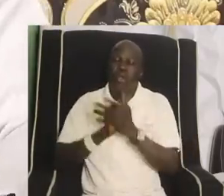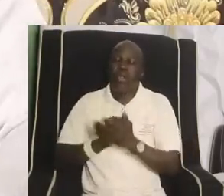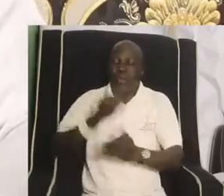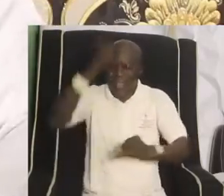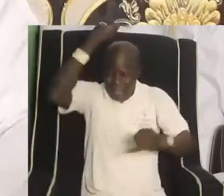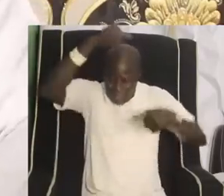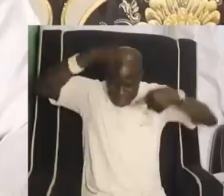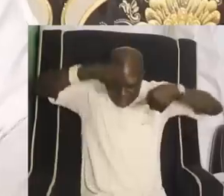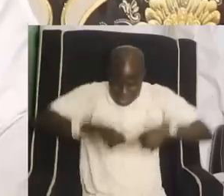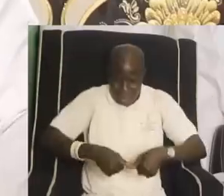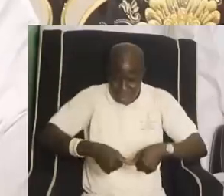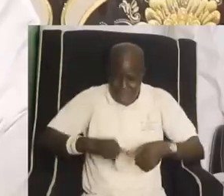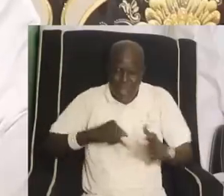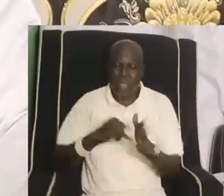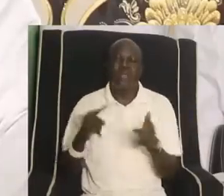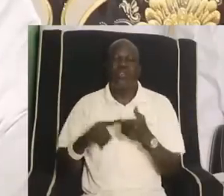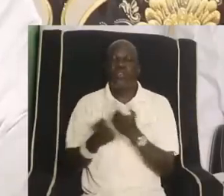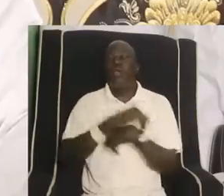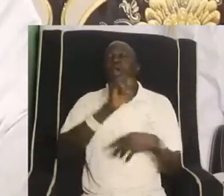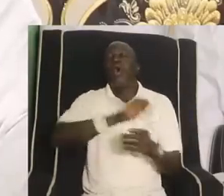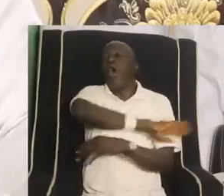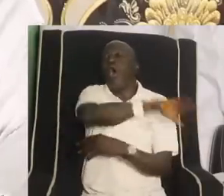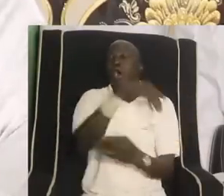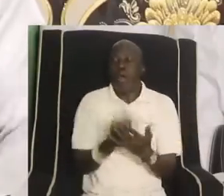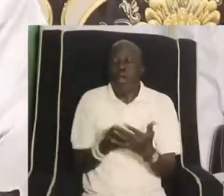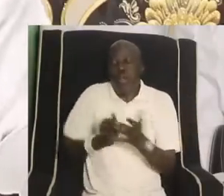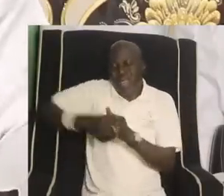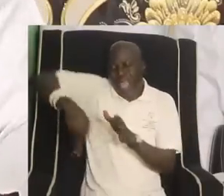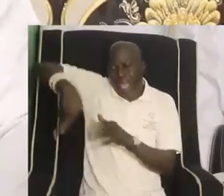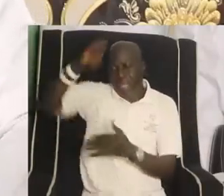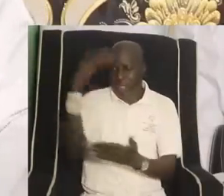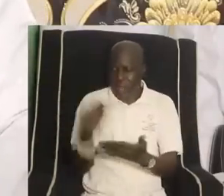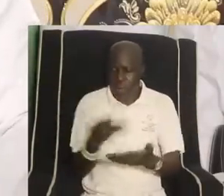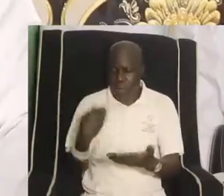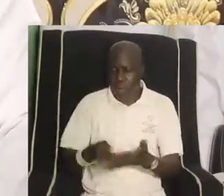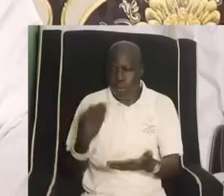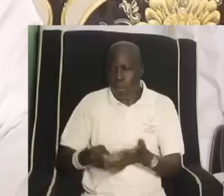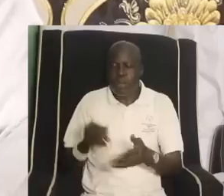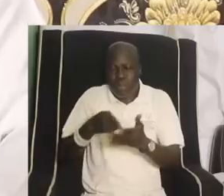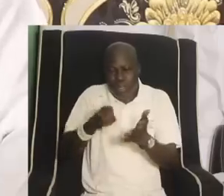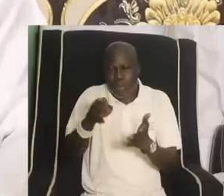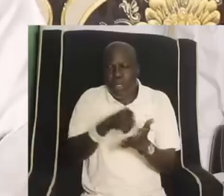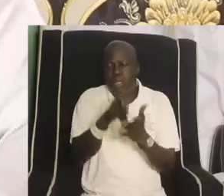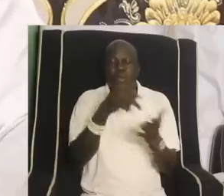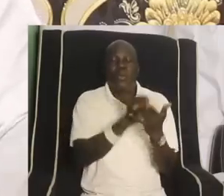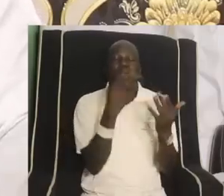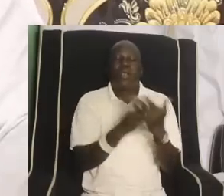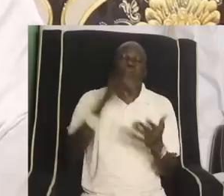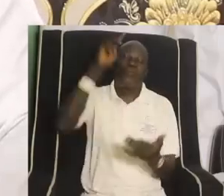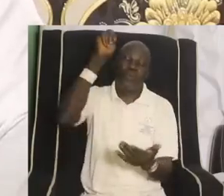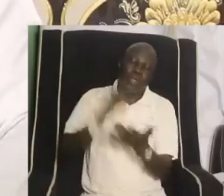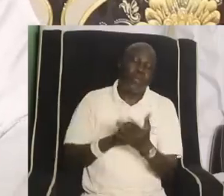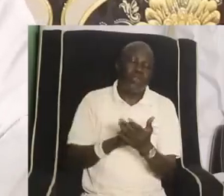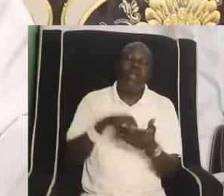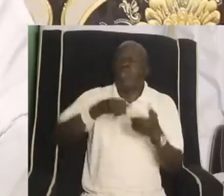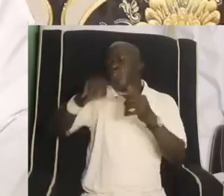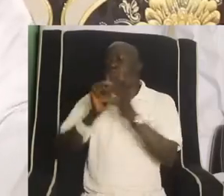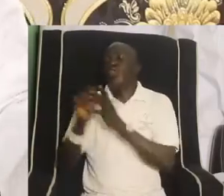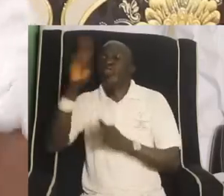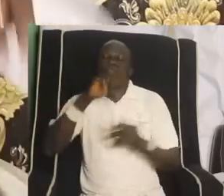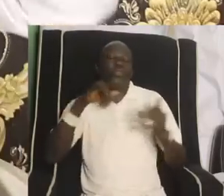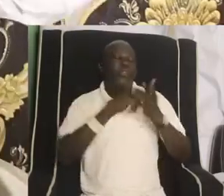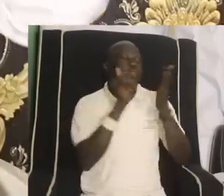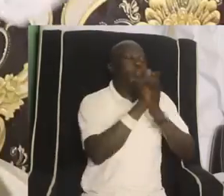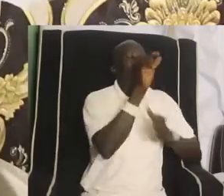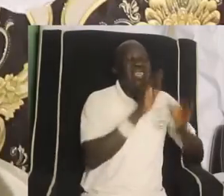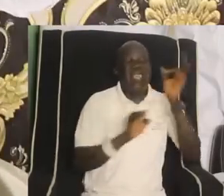today. I will zeal it today. Nigeria. Highest currency spending. 1,000 Naira. That's